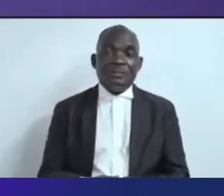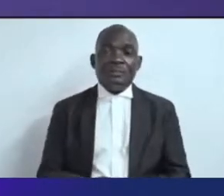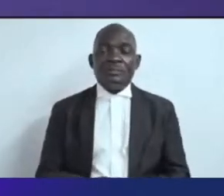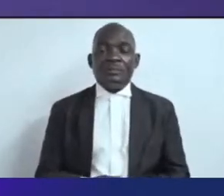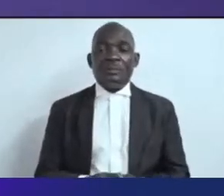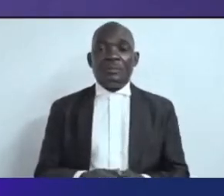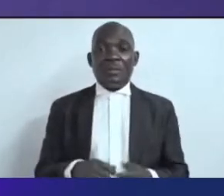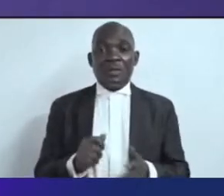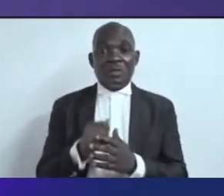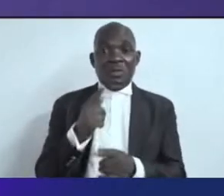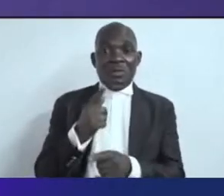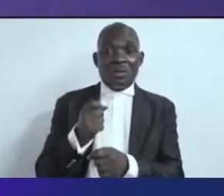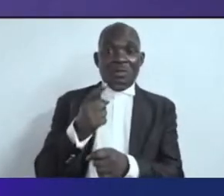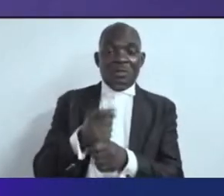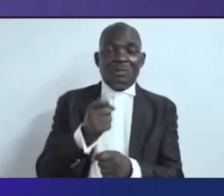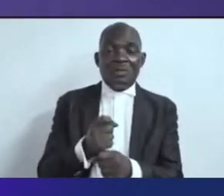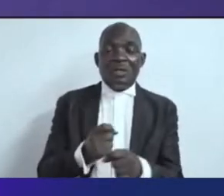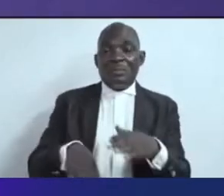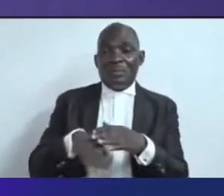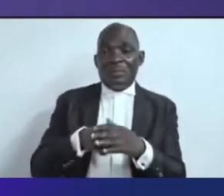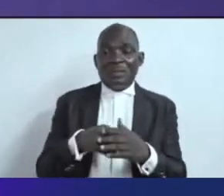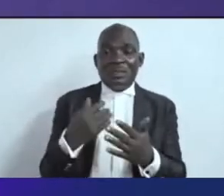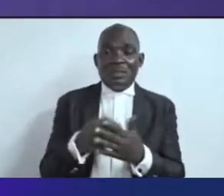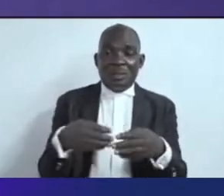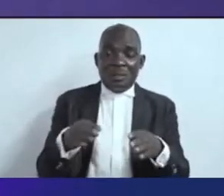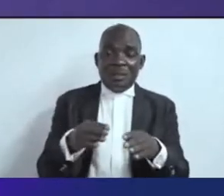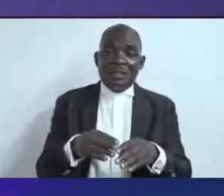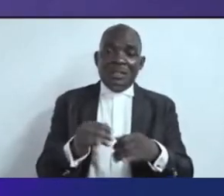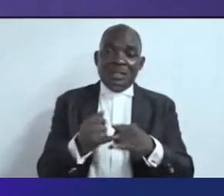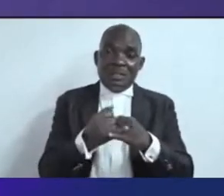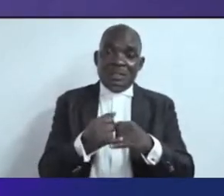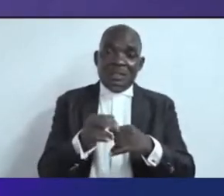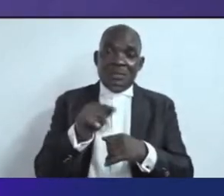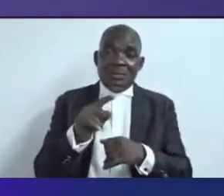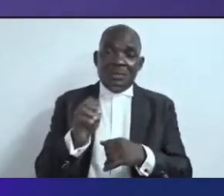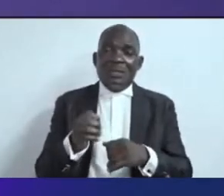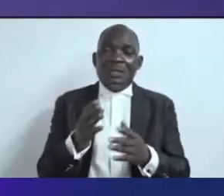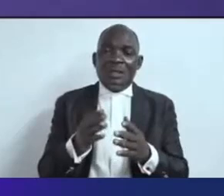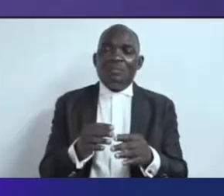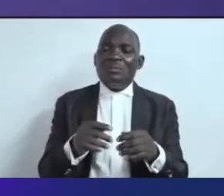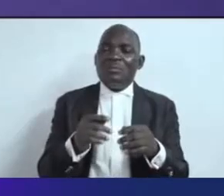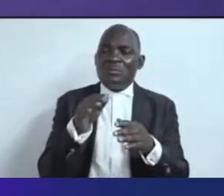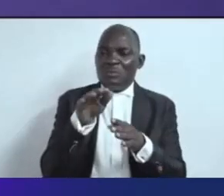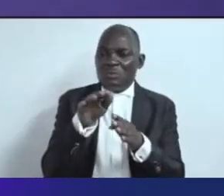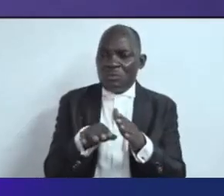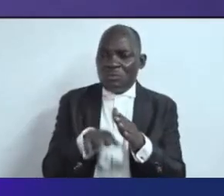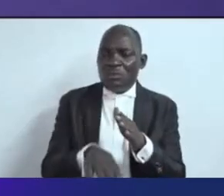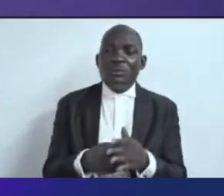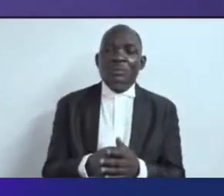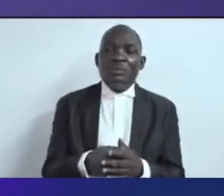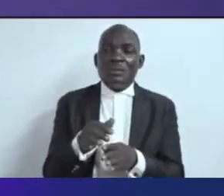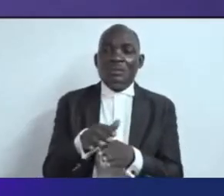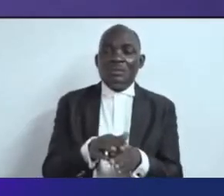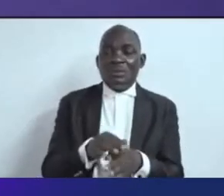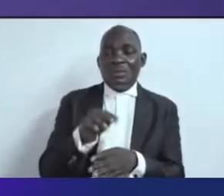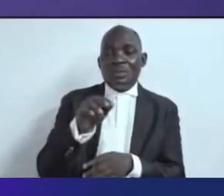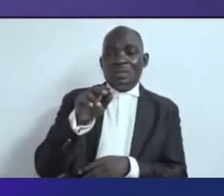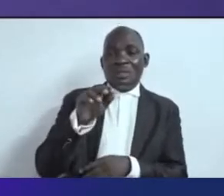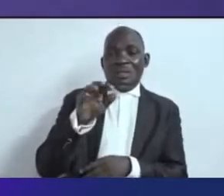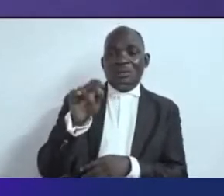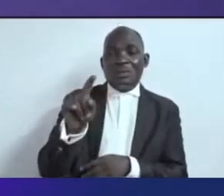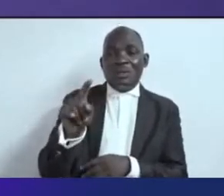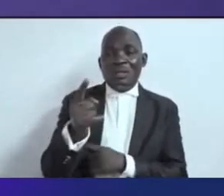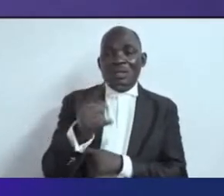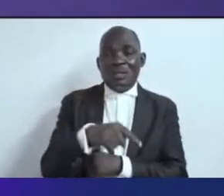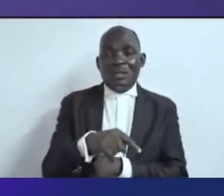2023. On a year-on-year basis, money market interest rates broadly trended downwards. The 91-day